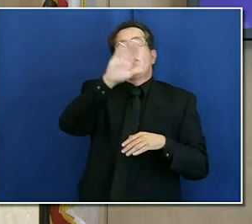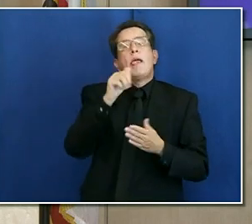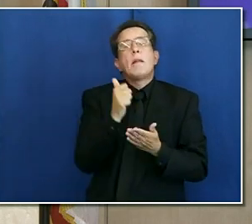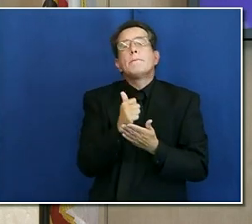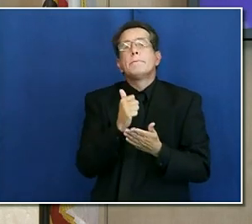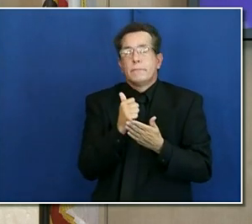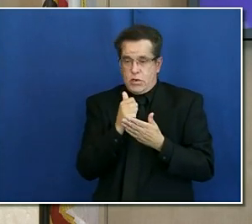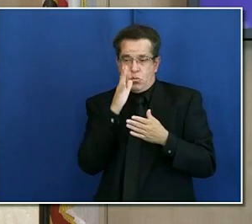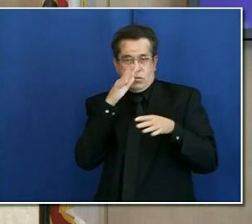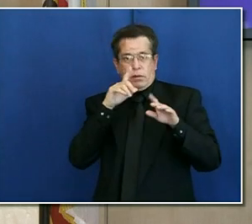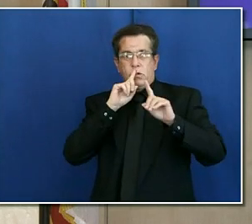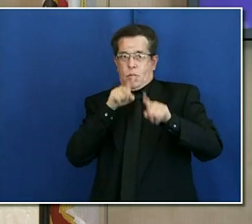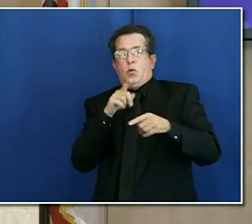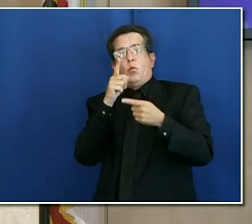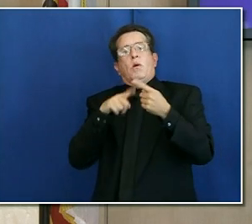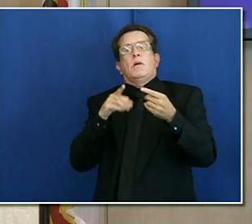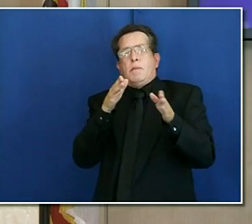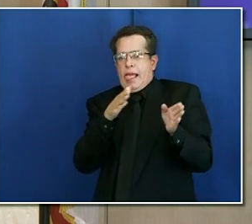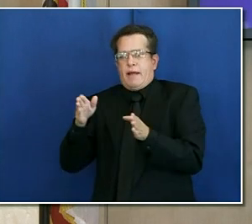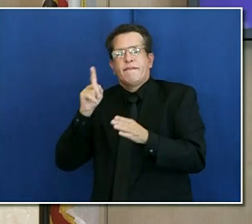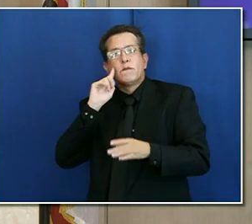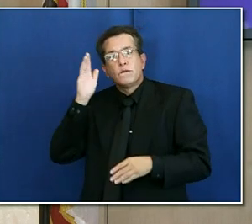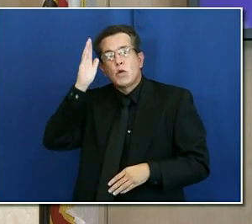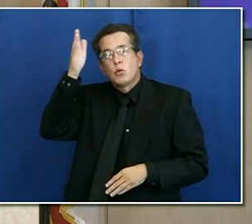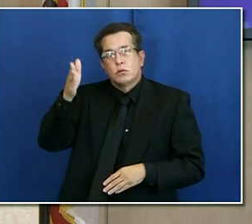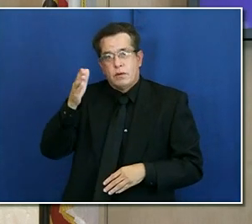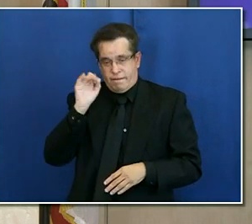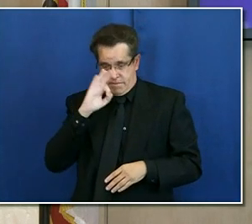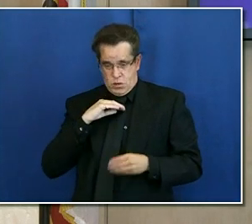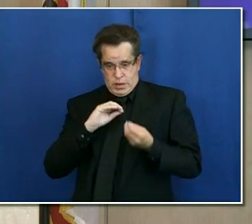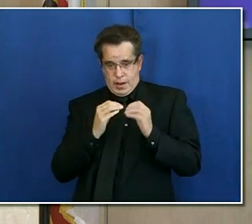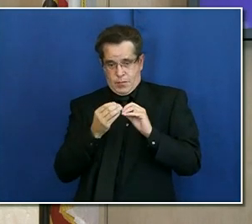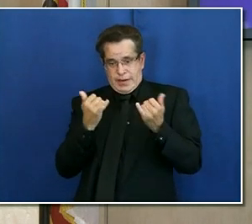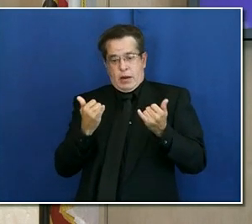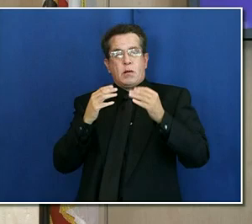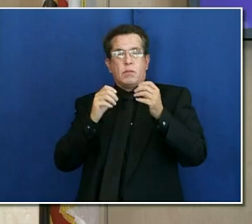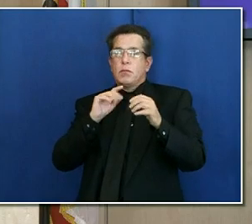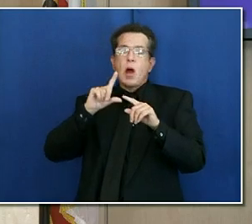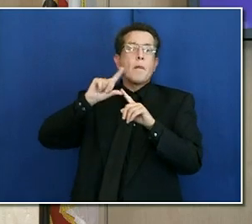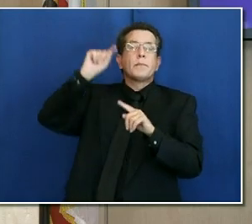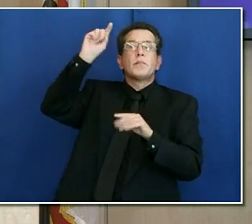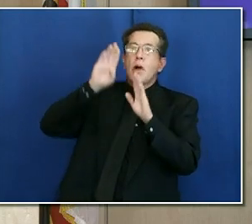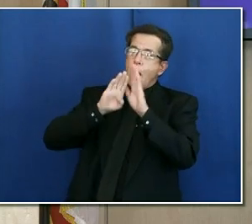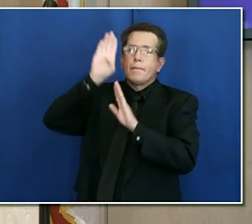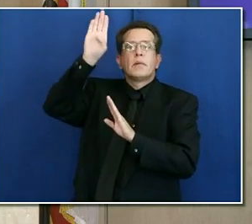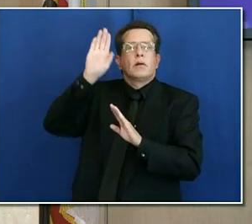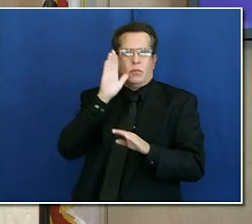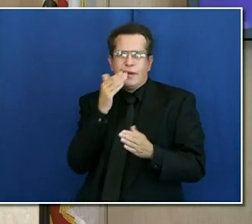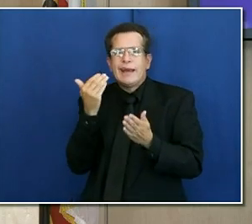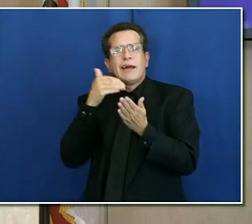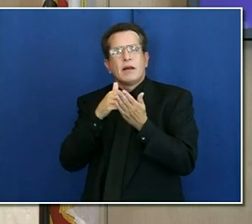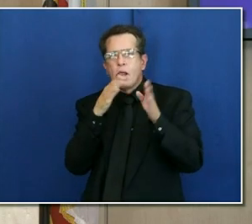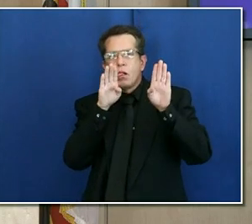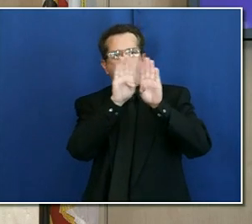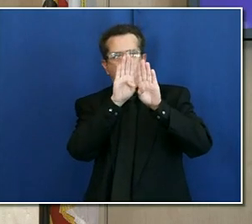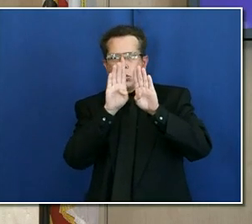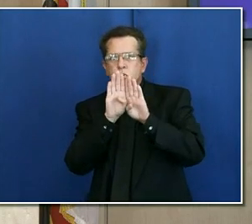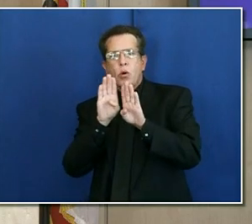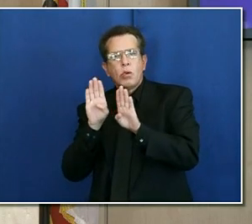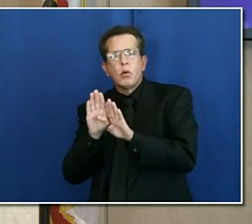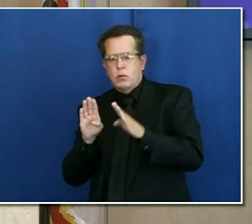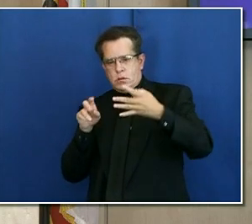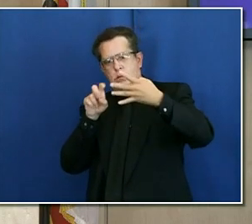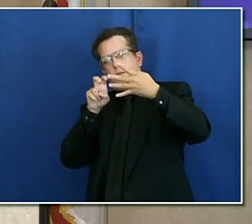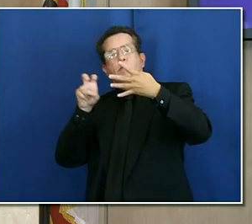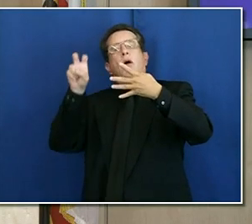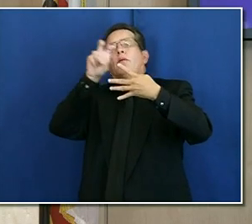determine our future trajectory. We know that if our case counts increase, it will trigger us back into that top tier, and it will negatively impact